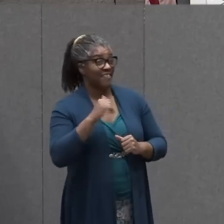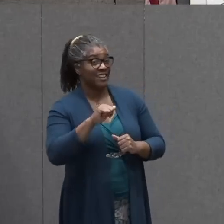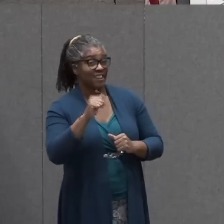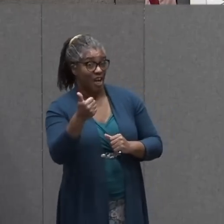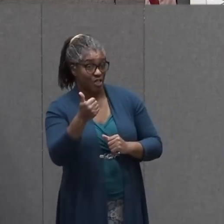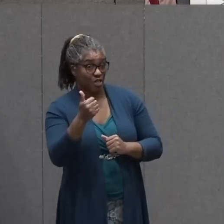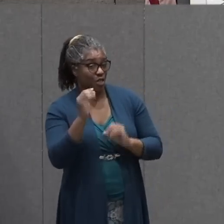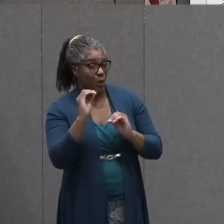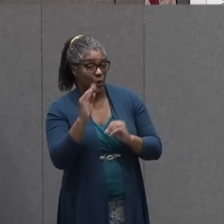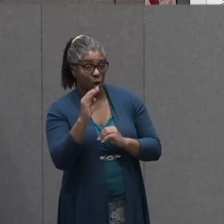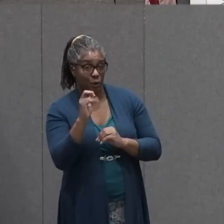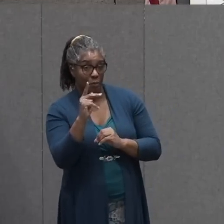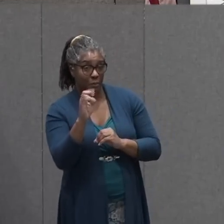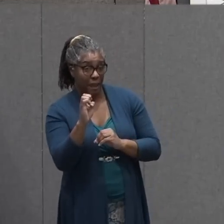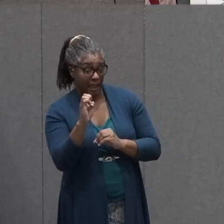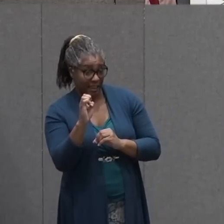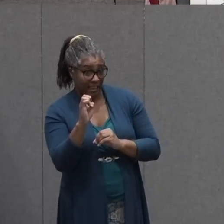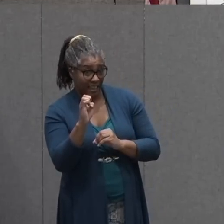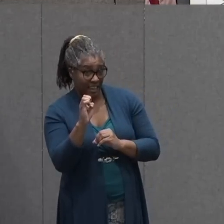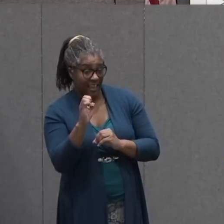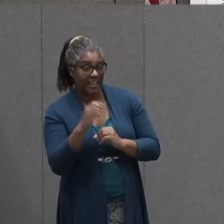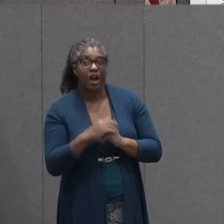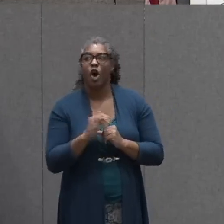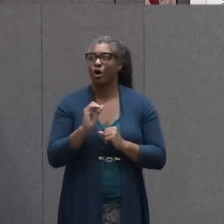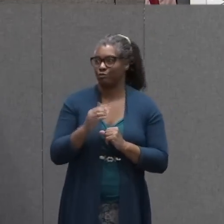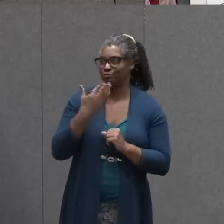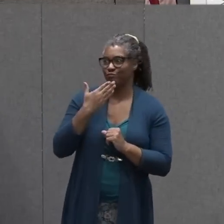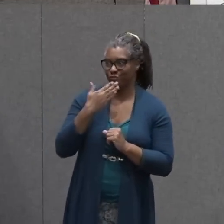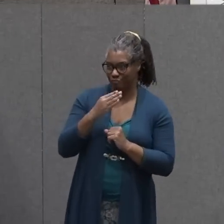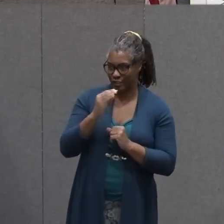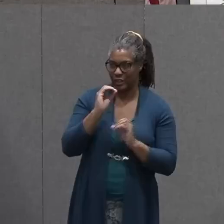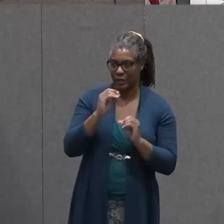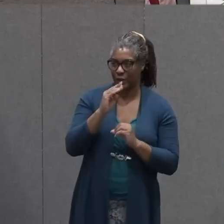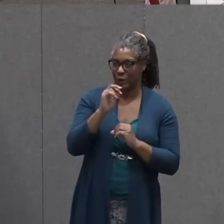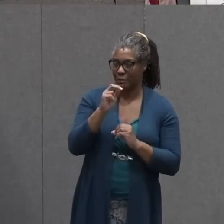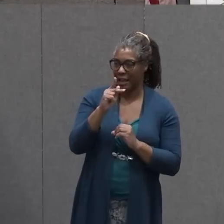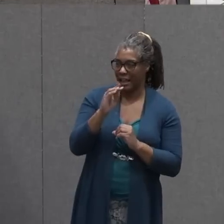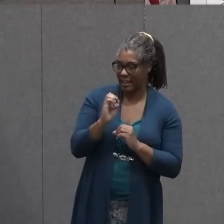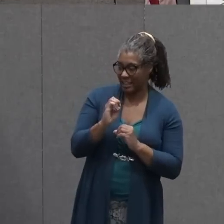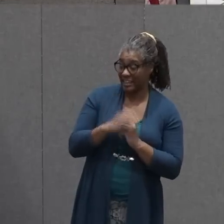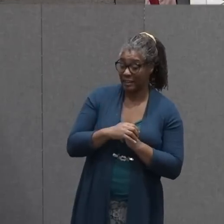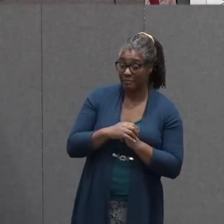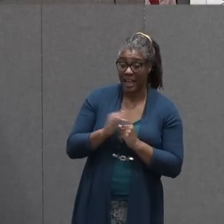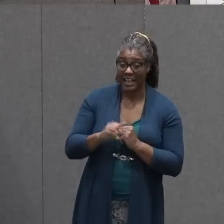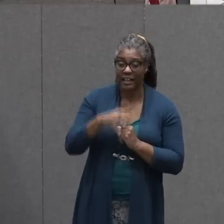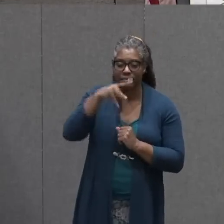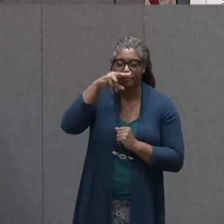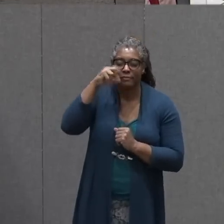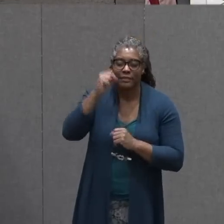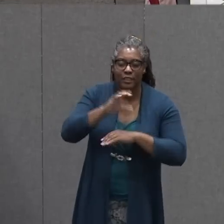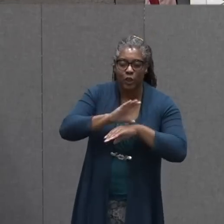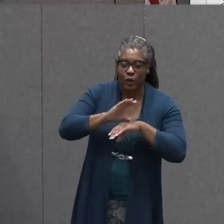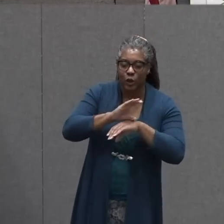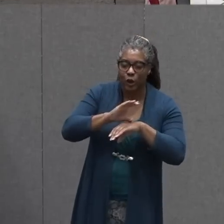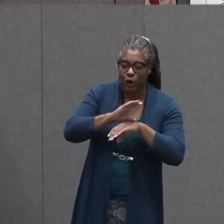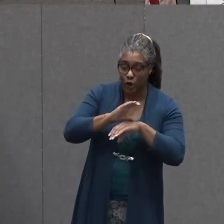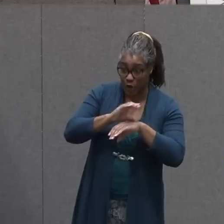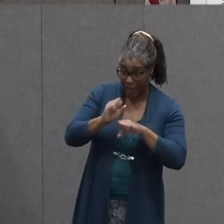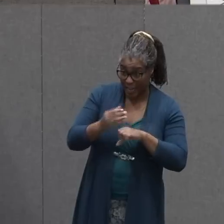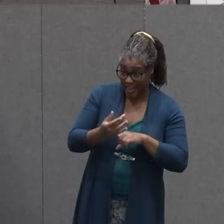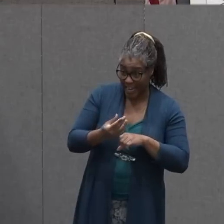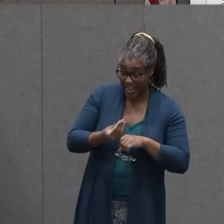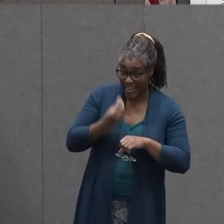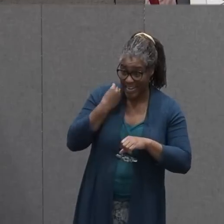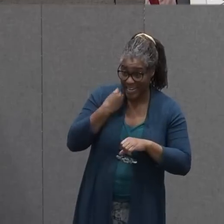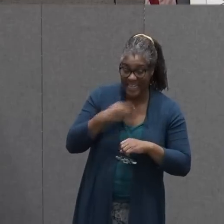All right, I'm ready. I can smell the cocoa. May I try it? Yes, you may try it. Okay. I didn't touch it. All right.